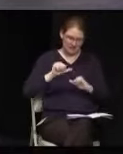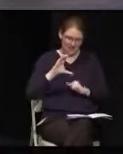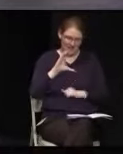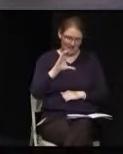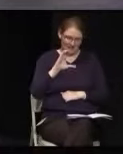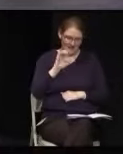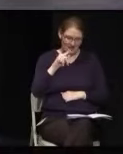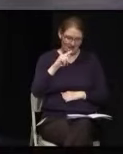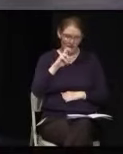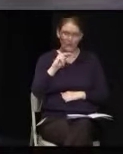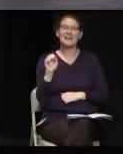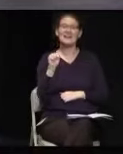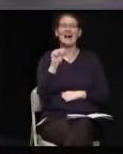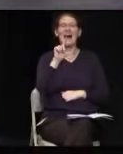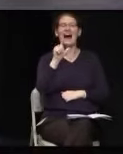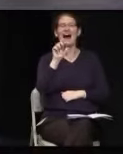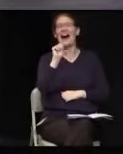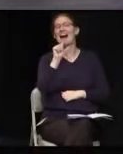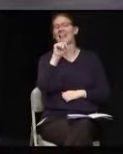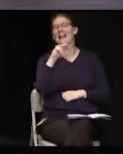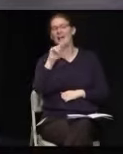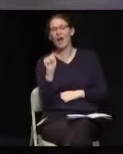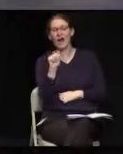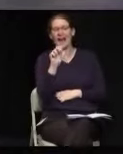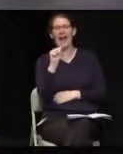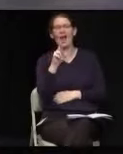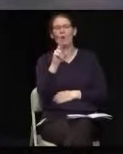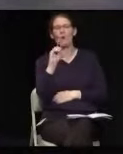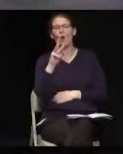Catherine Elena Arrowwood.